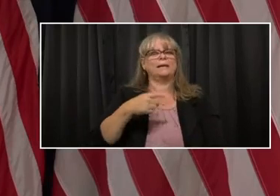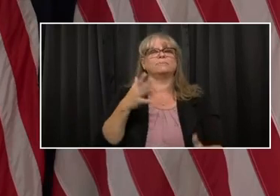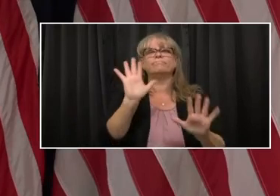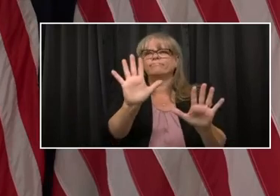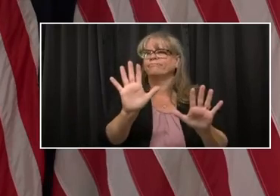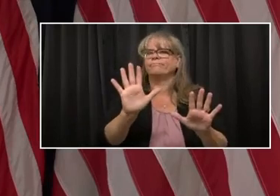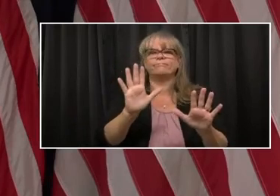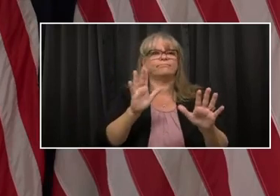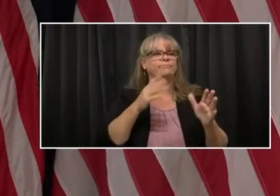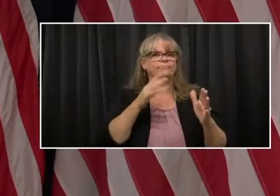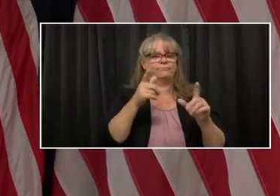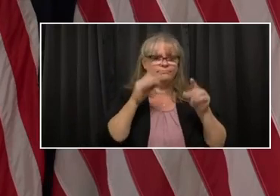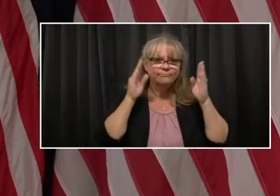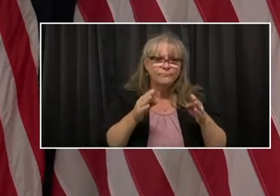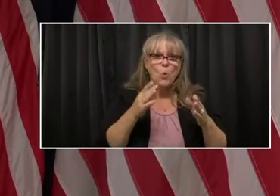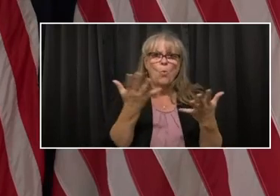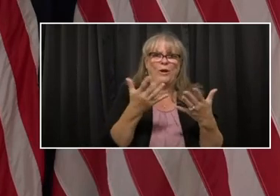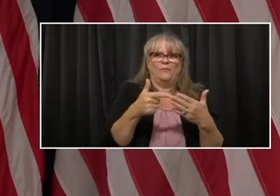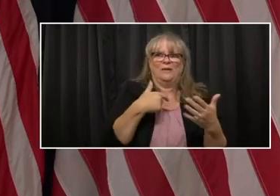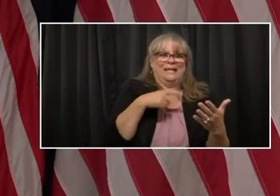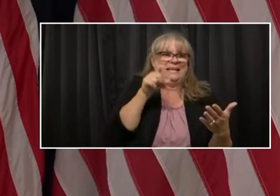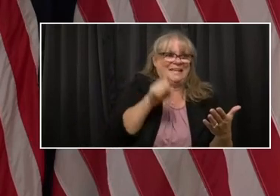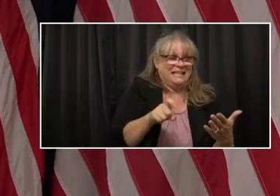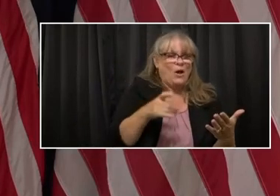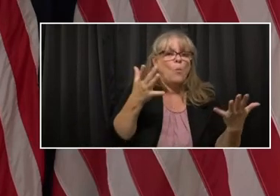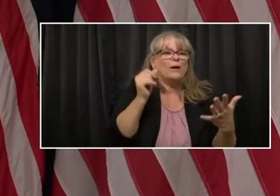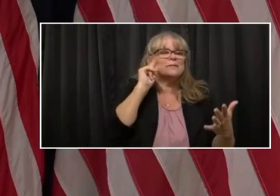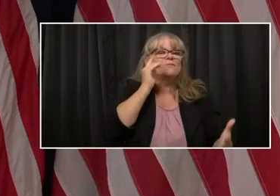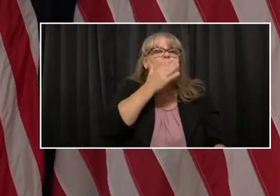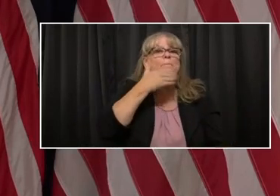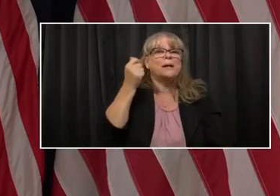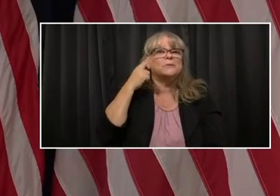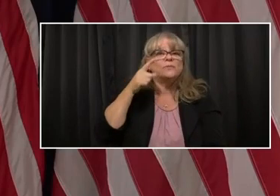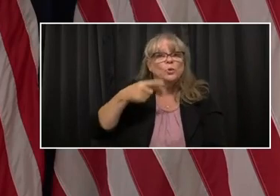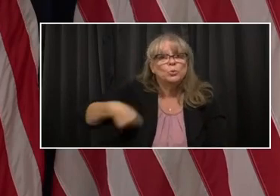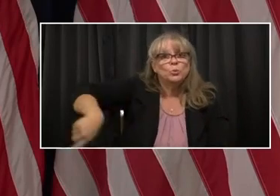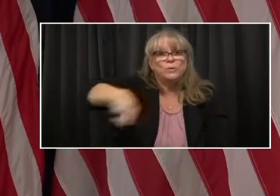Cherry Creek's case, and in many districts' case, they started